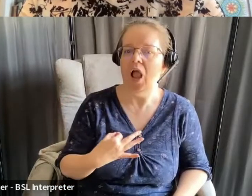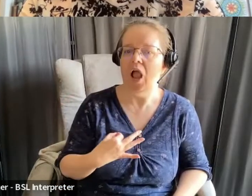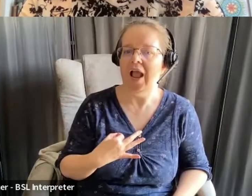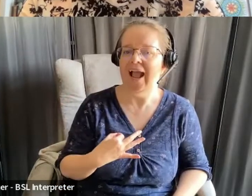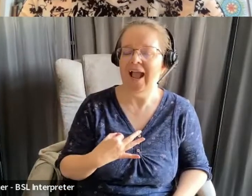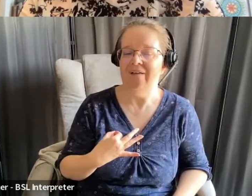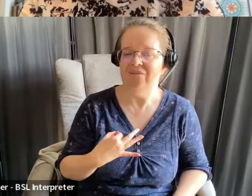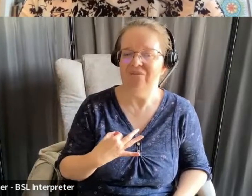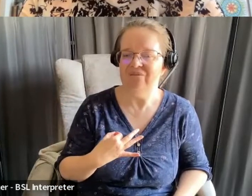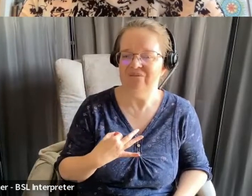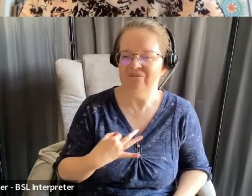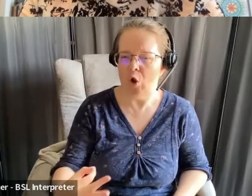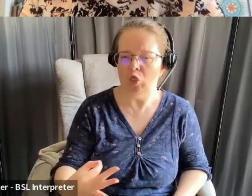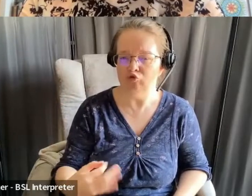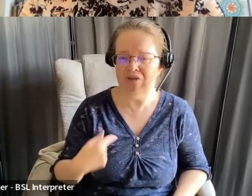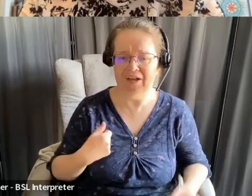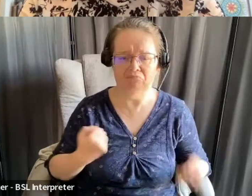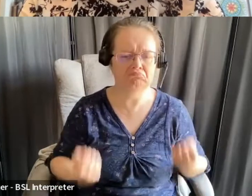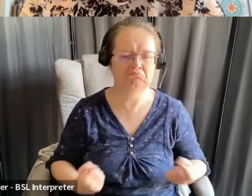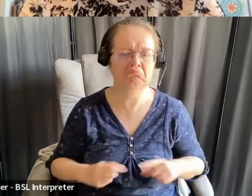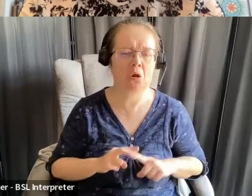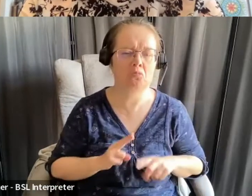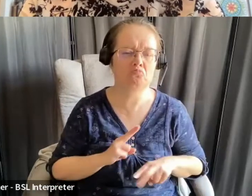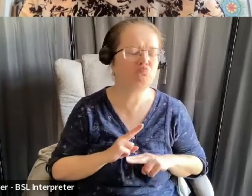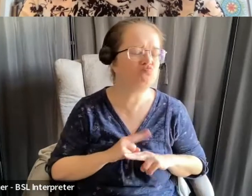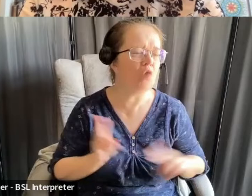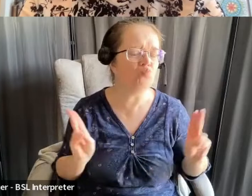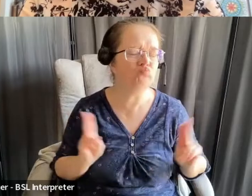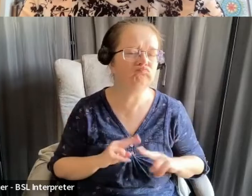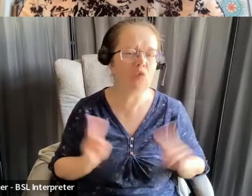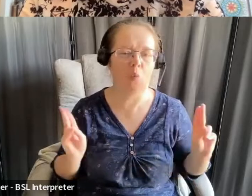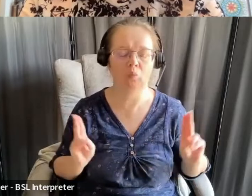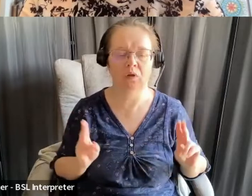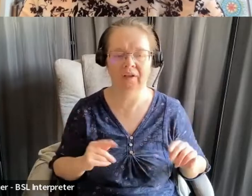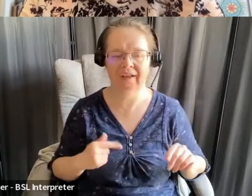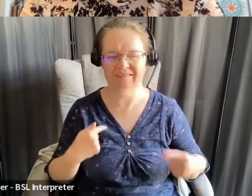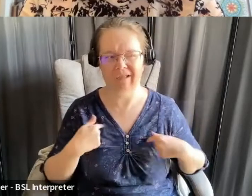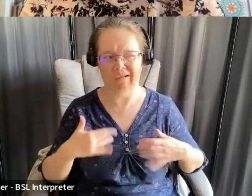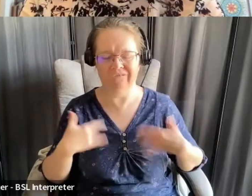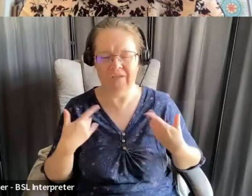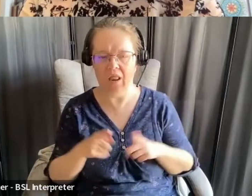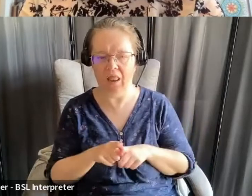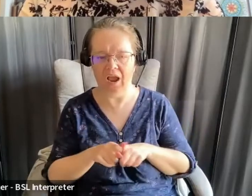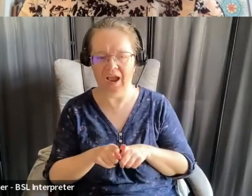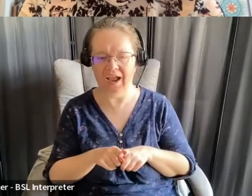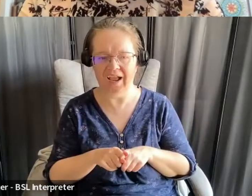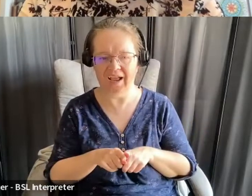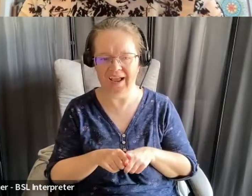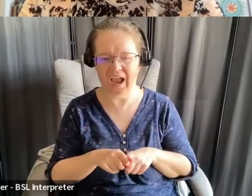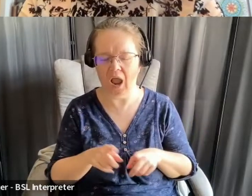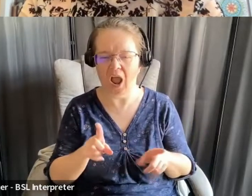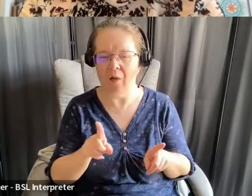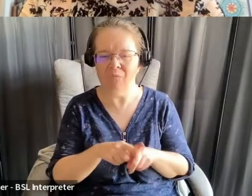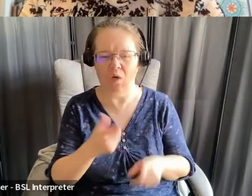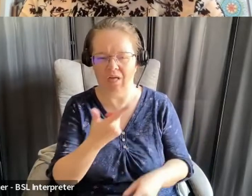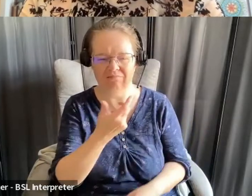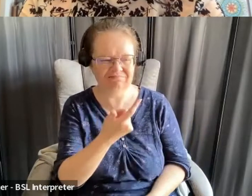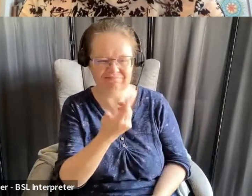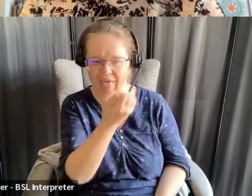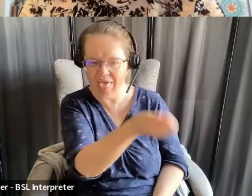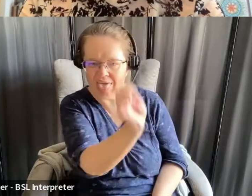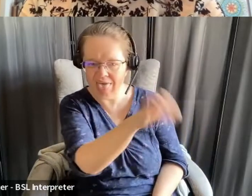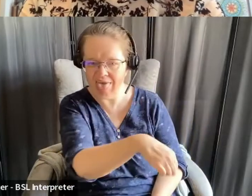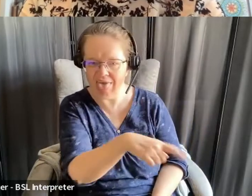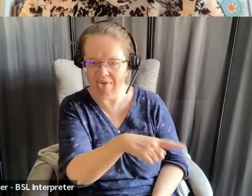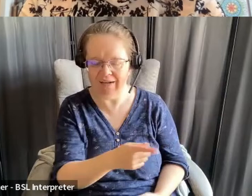wasn't prepared to do, for the simple reason that I tended to regard it as, in essence, a form of exploitation. You know,